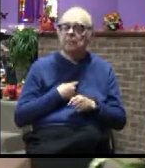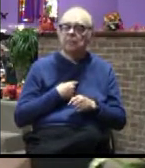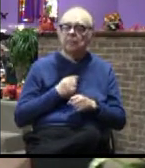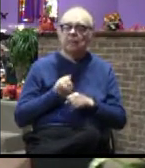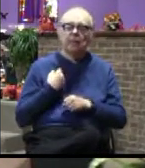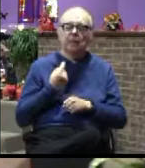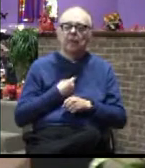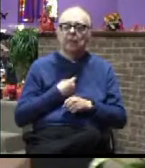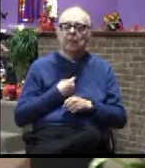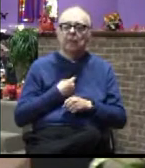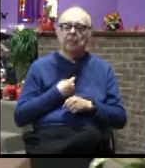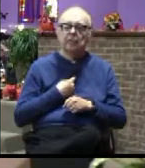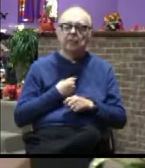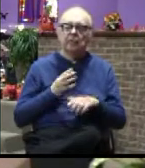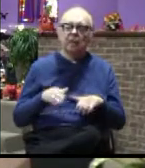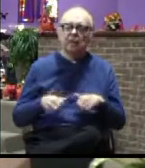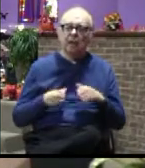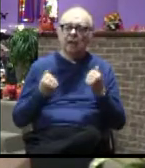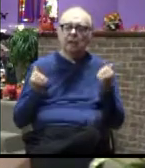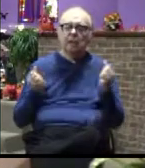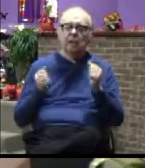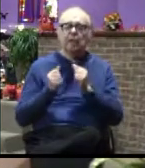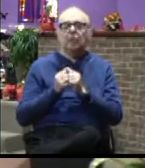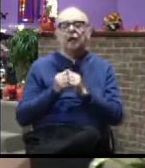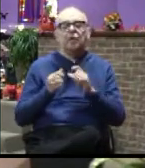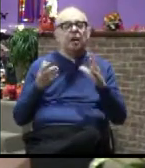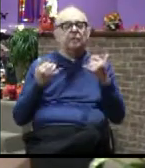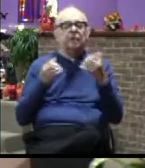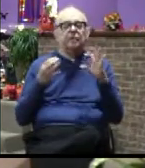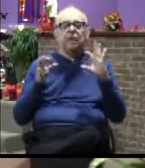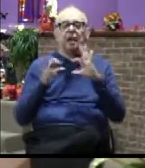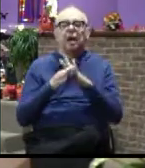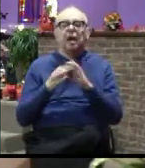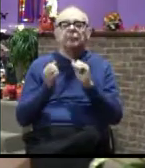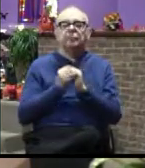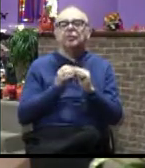made us alive with Christ.